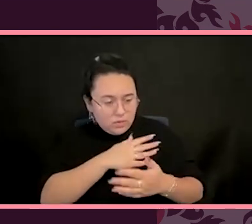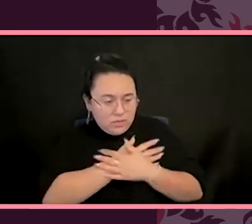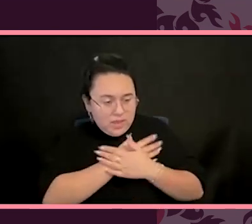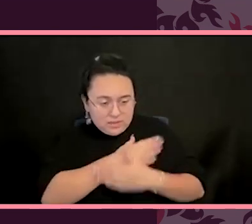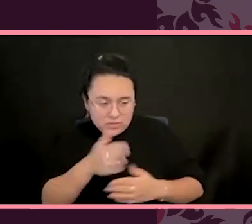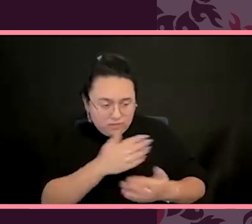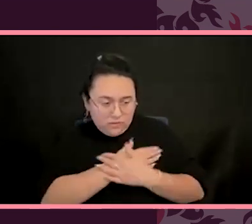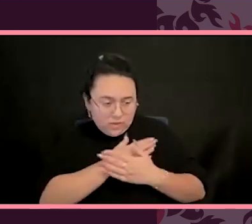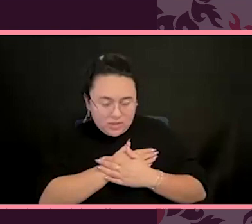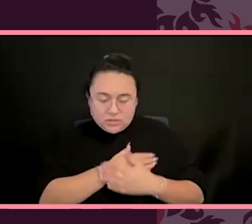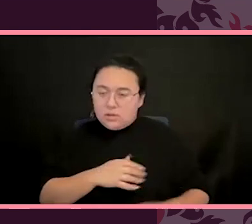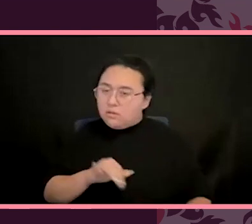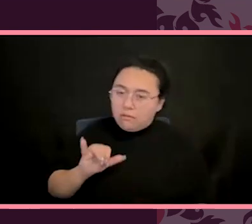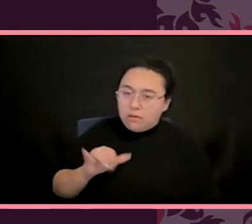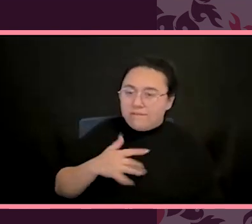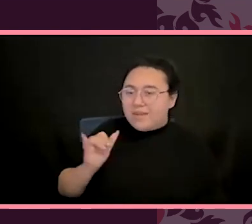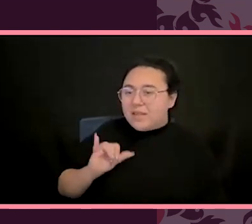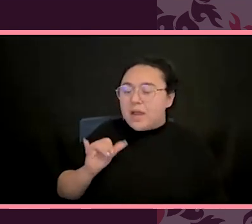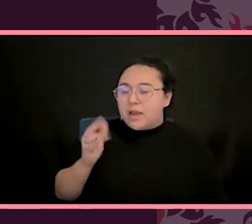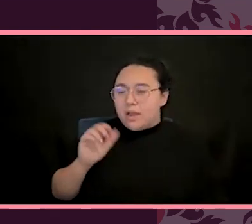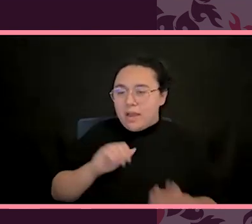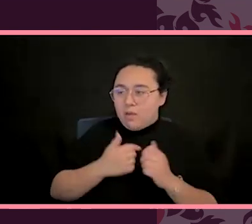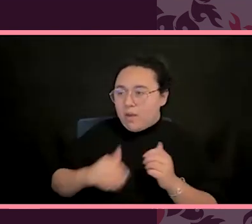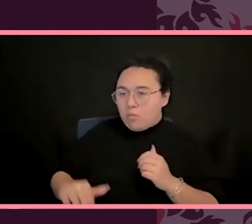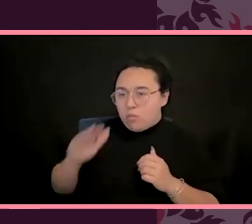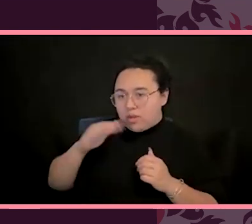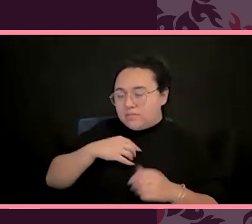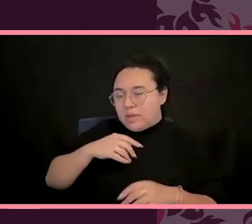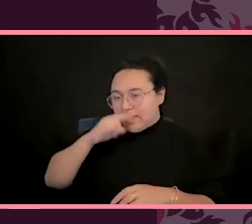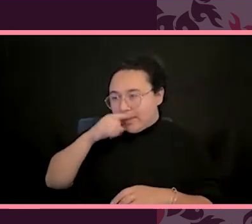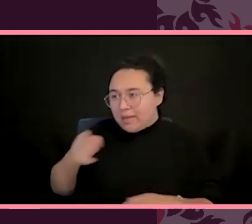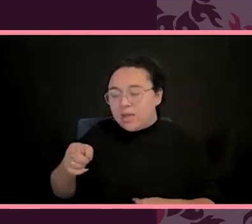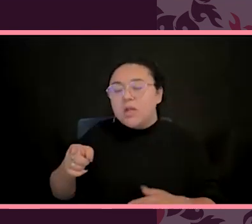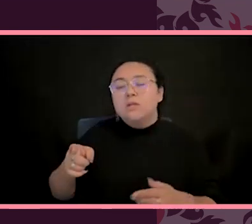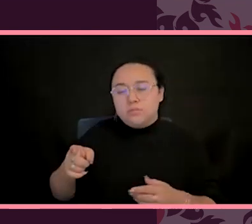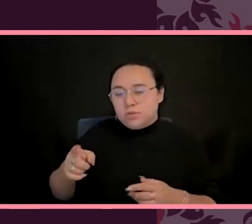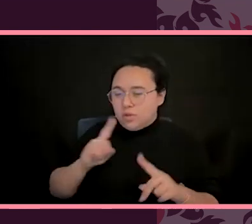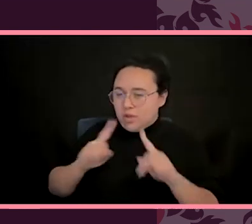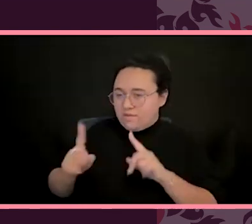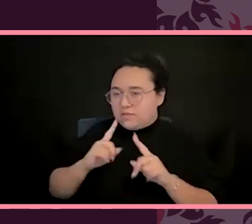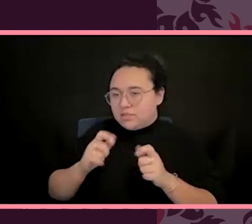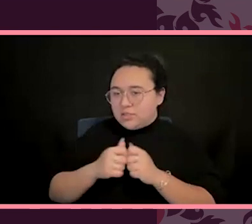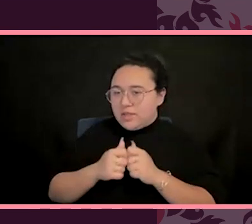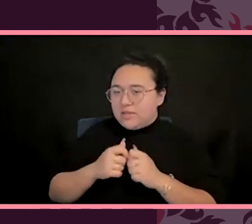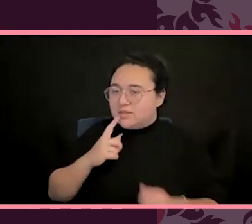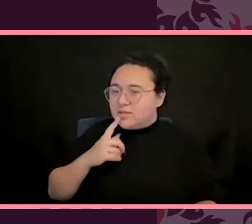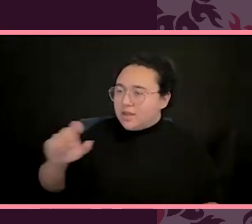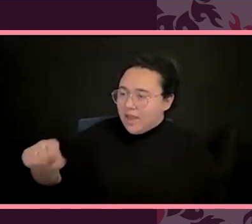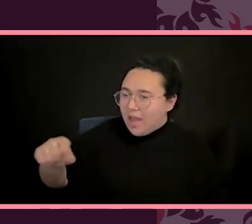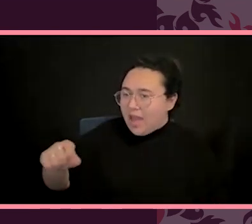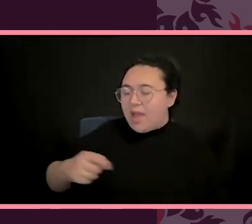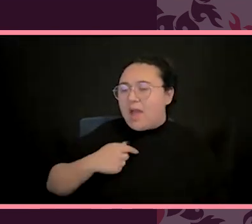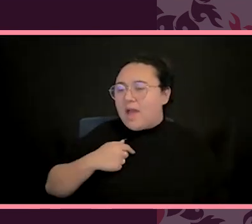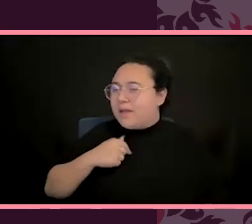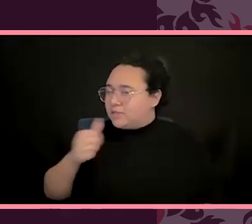relax. And I feel like because of how I'm raising him, we were able to have that conversation and I was able to go, yeah,